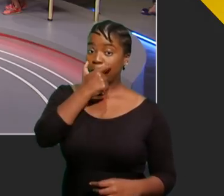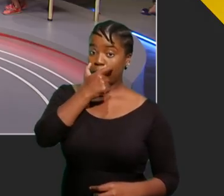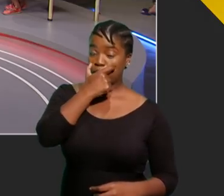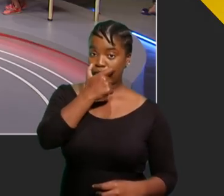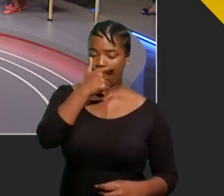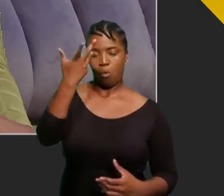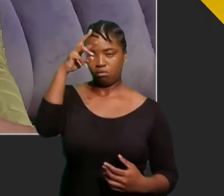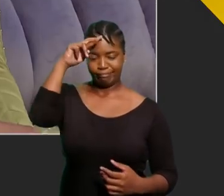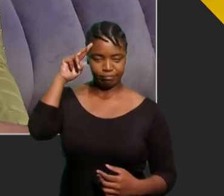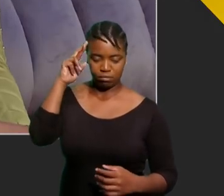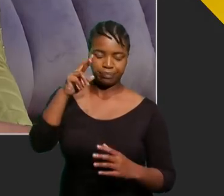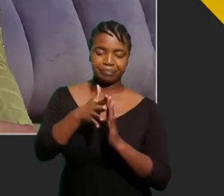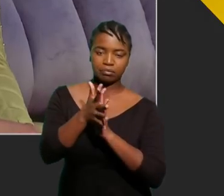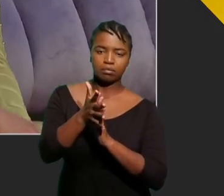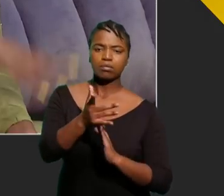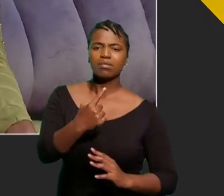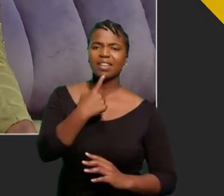was implicated in the Marikana